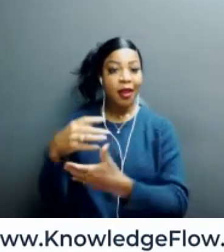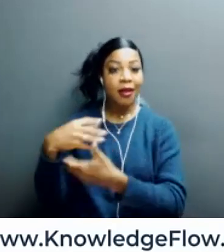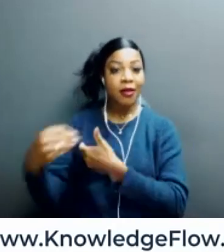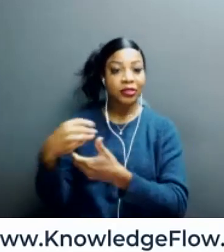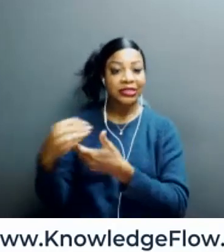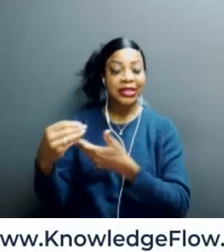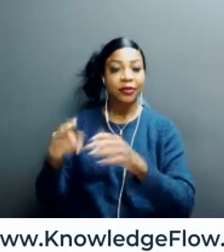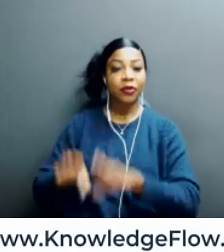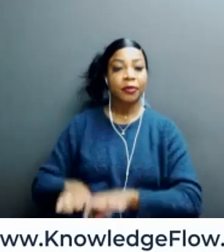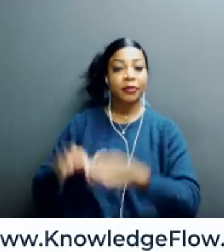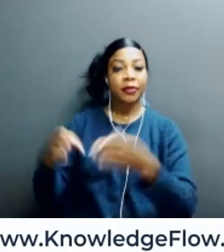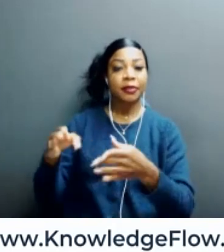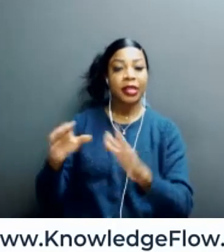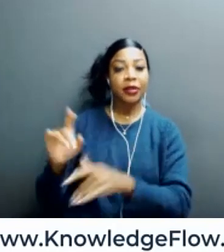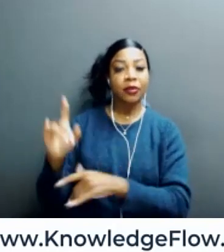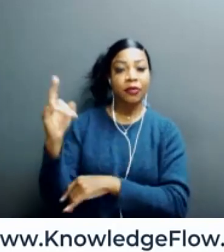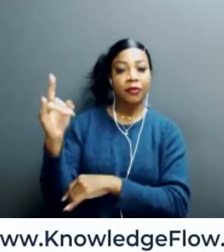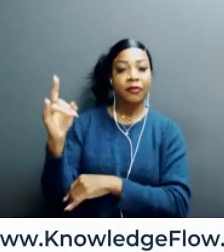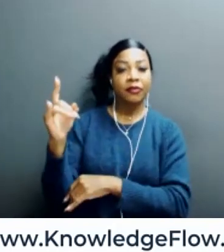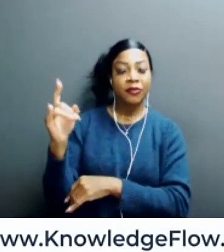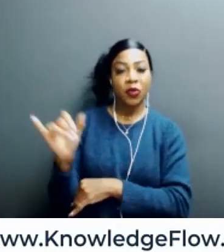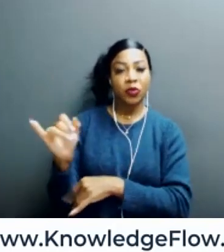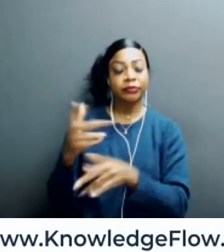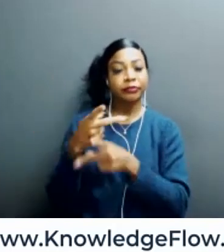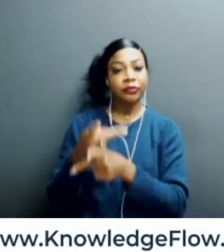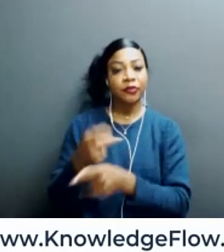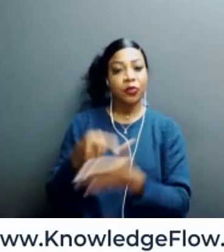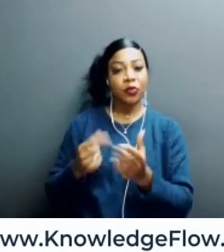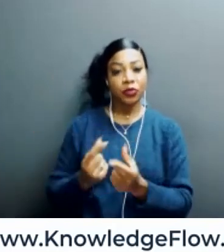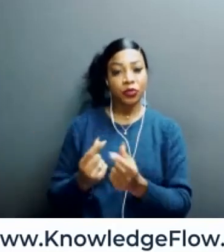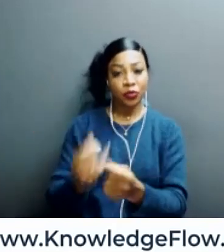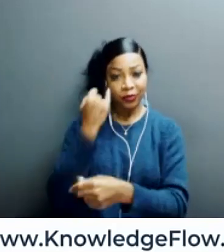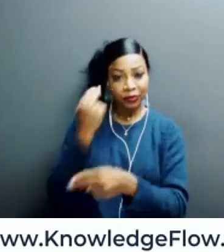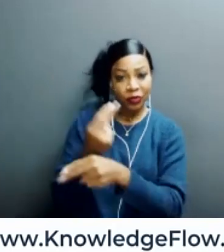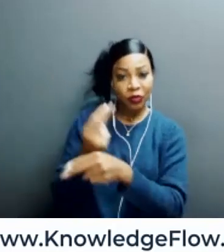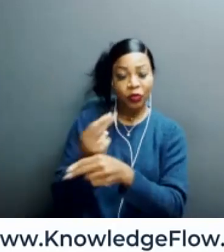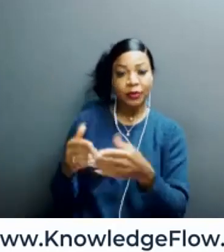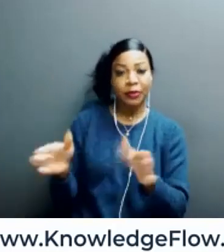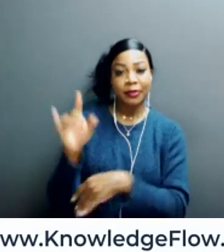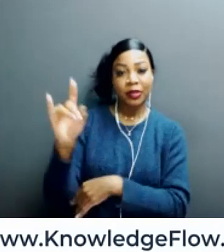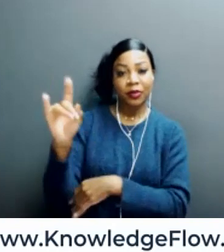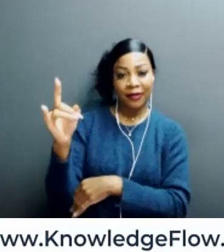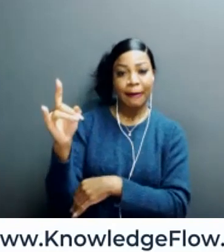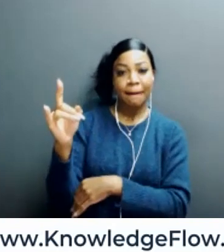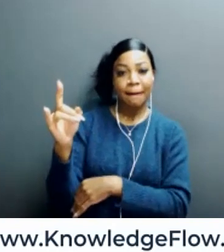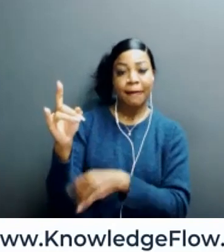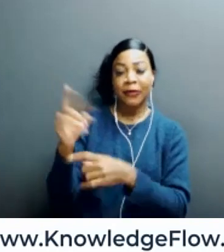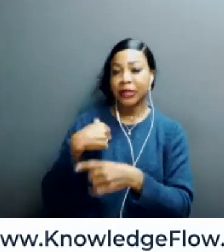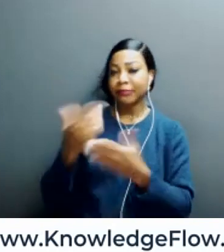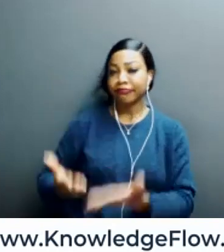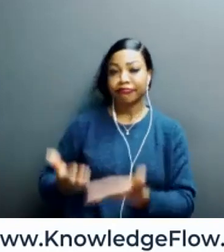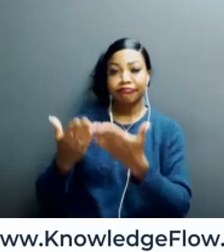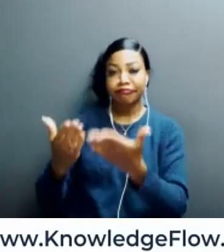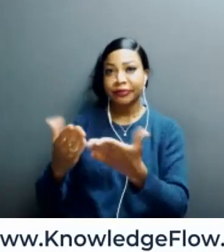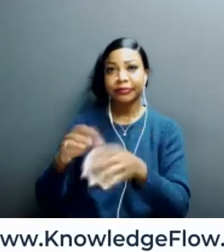Wi-Fi and just to be really cognizant of what you're doing when you're on public Wi-Fi um so you know we recommend you know not doing things like online